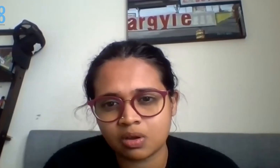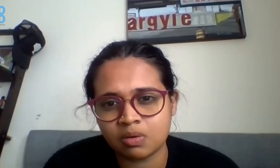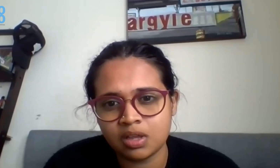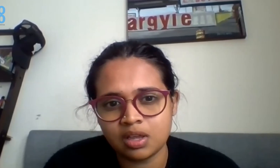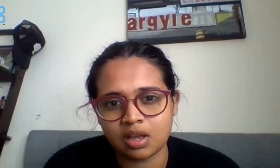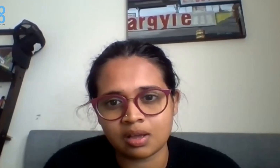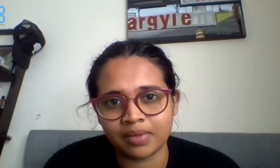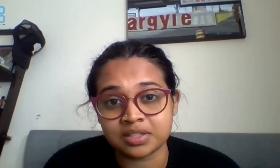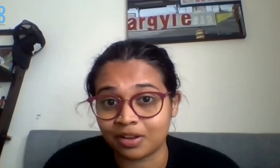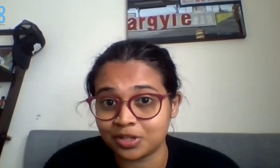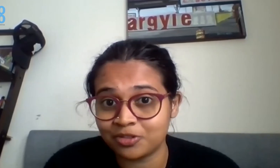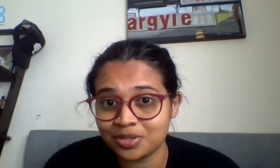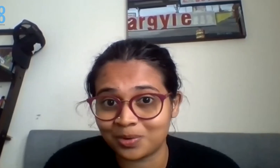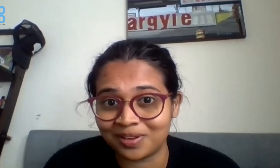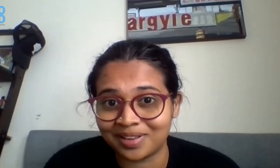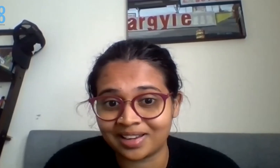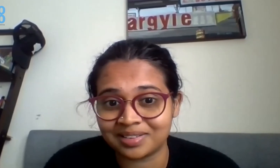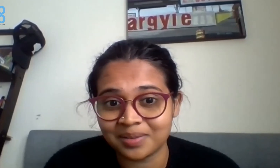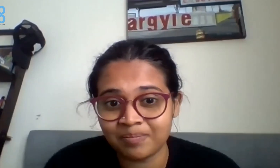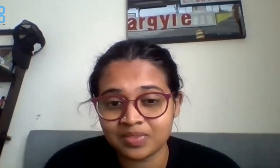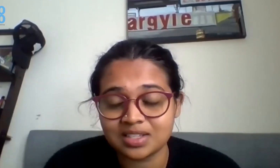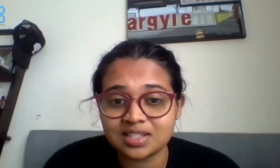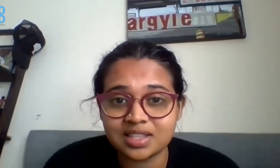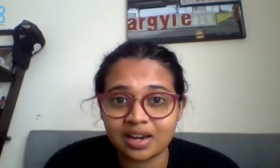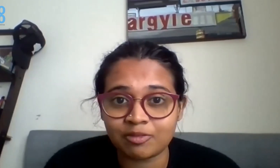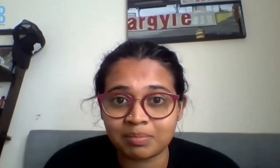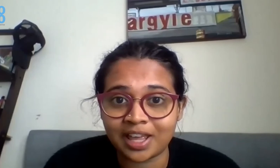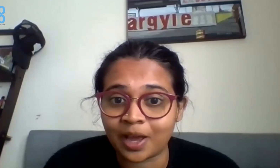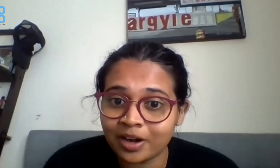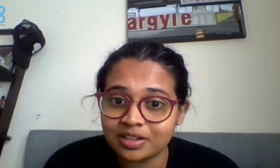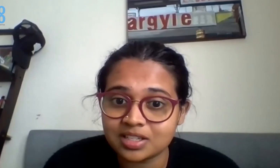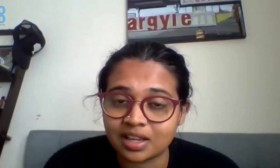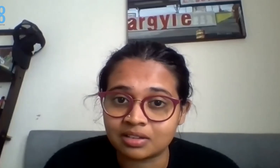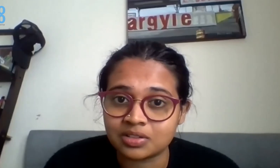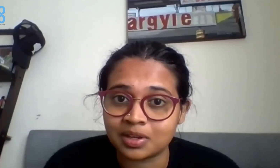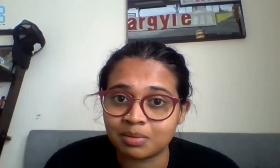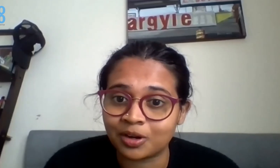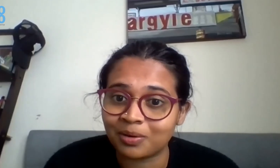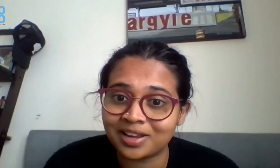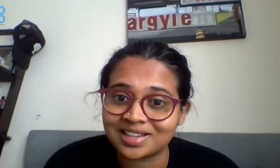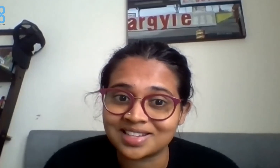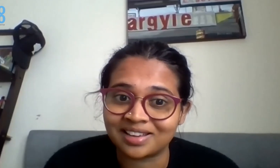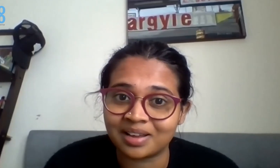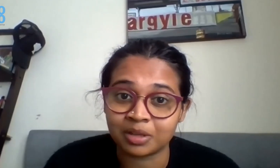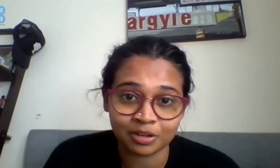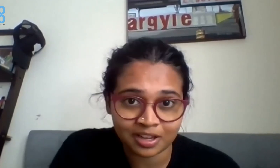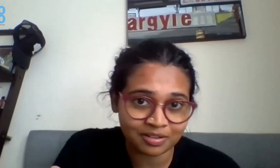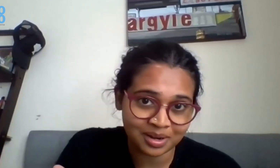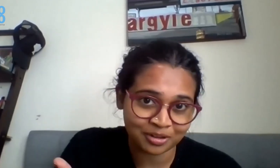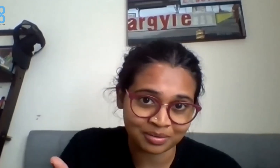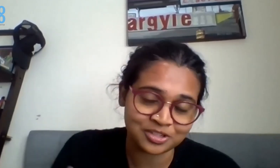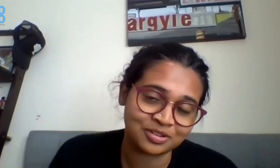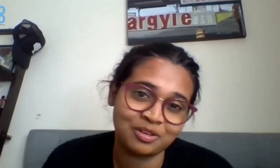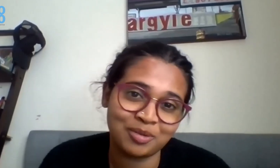years ago on scholarship for school. And since then, I've been making art and doing community organizing, including here in